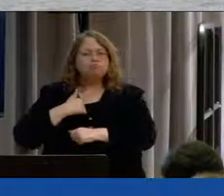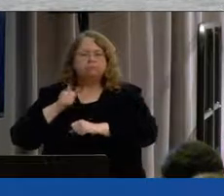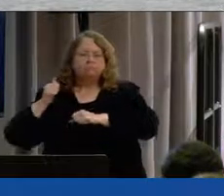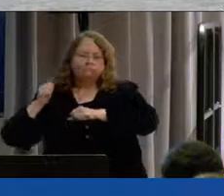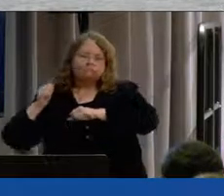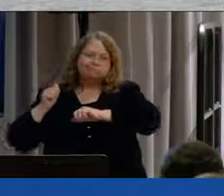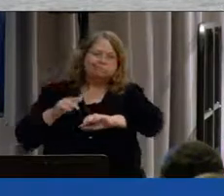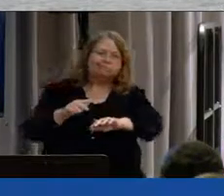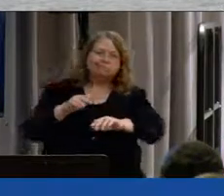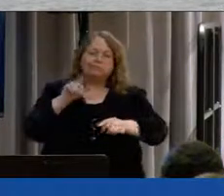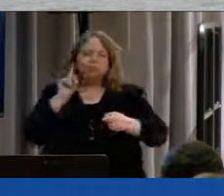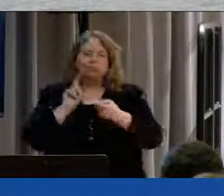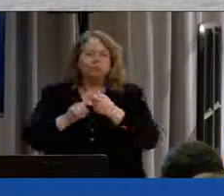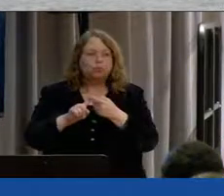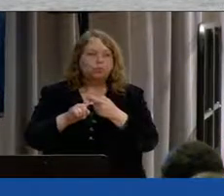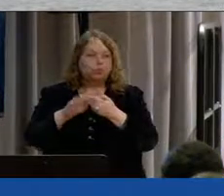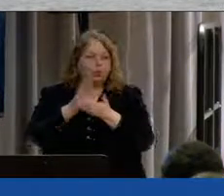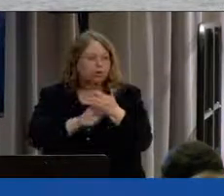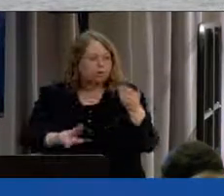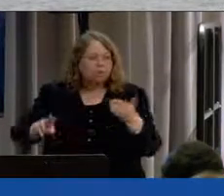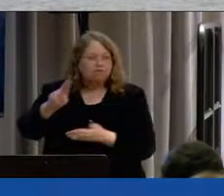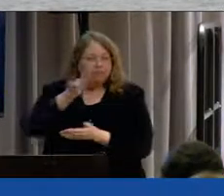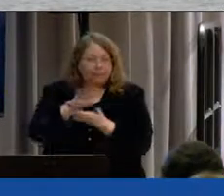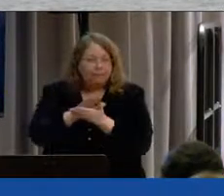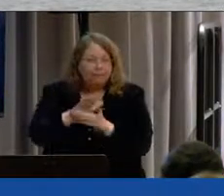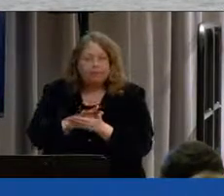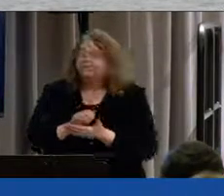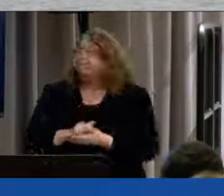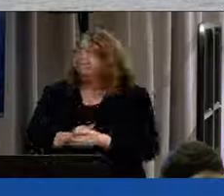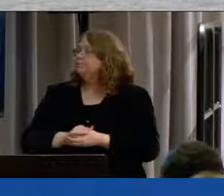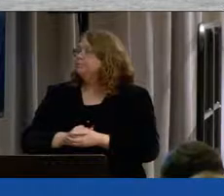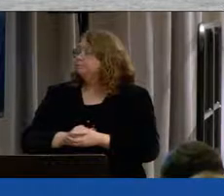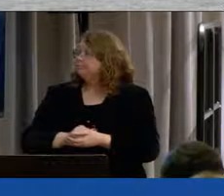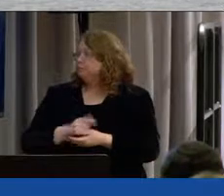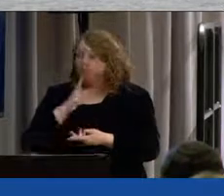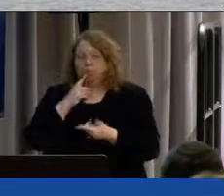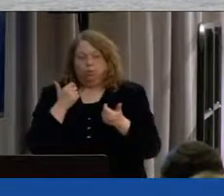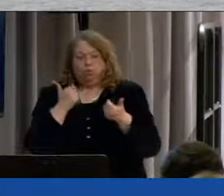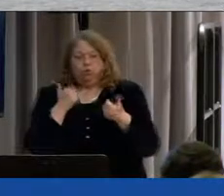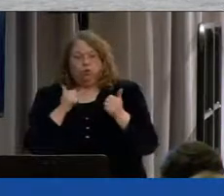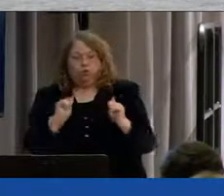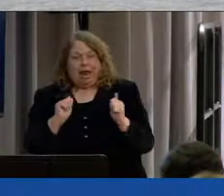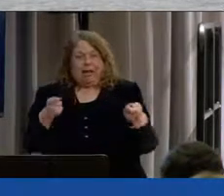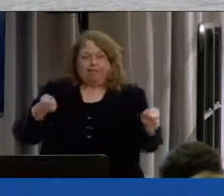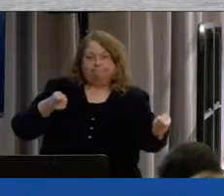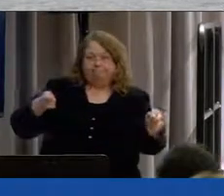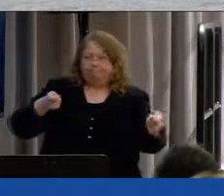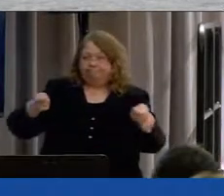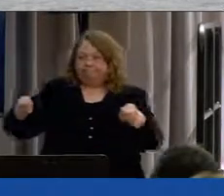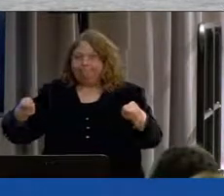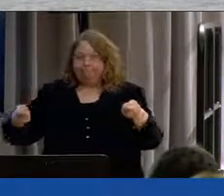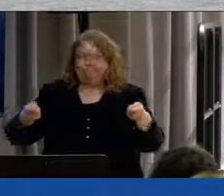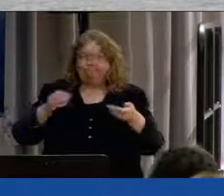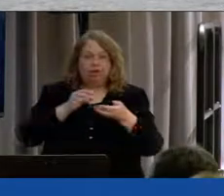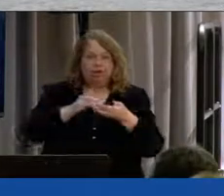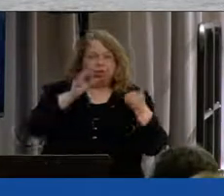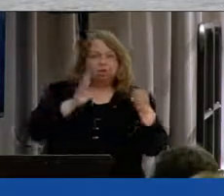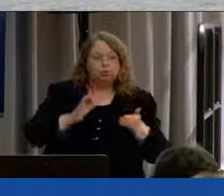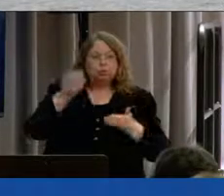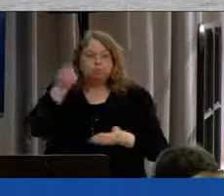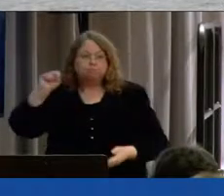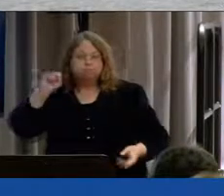the Kent State University campus and was trying to manage a student